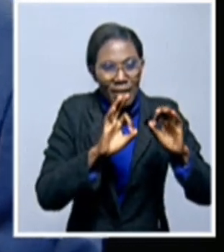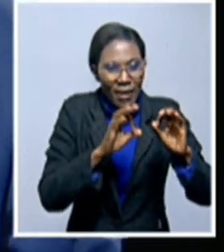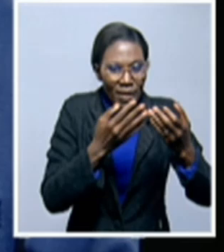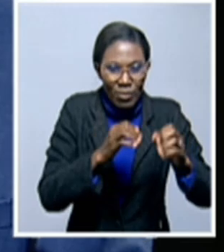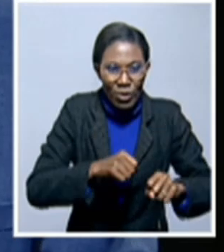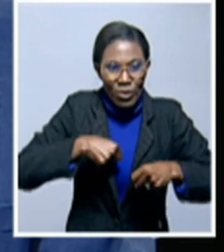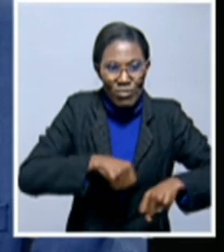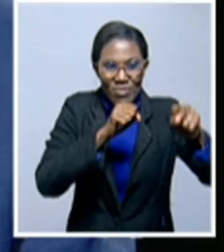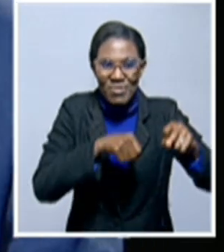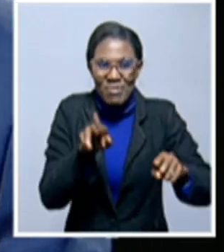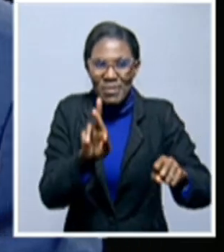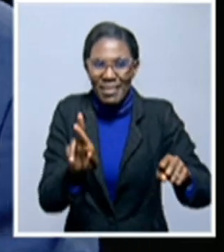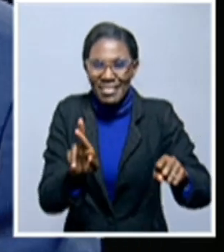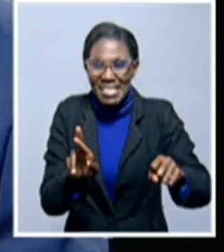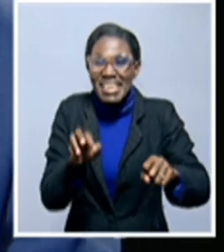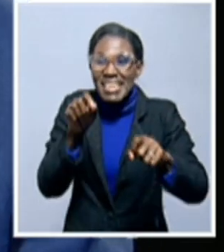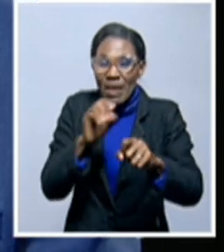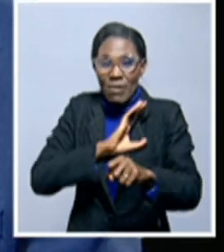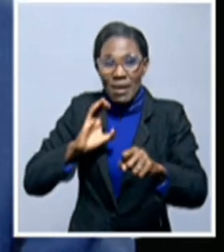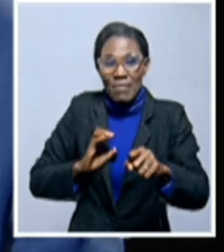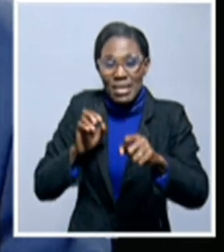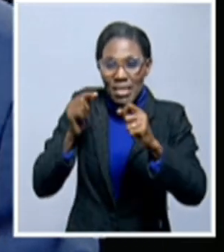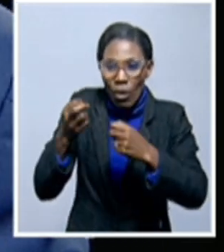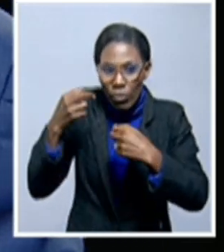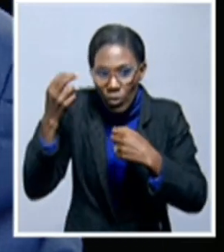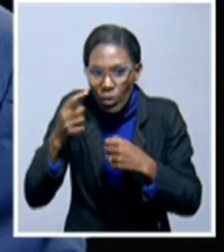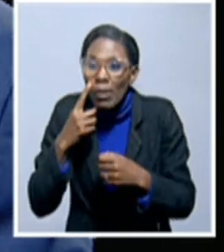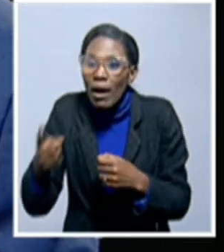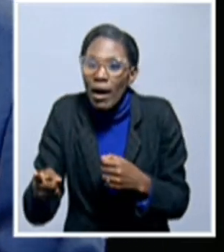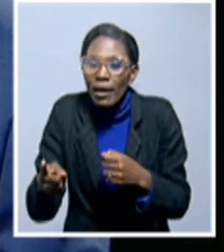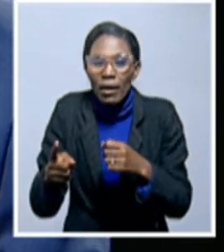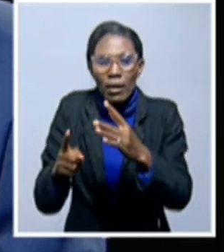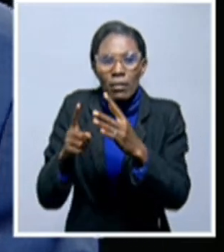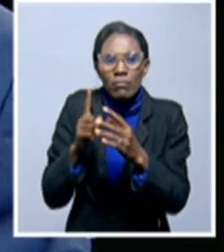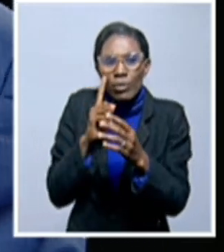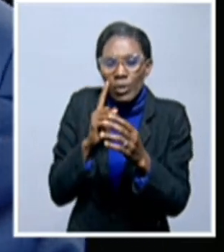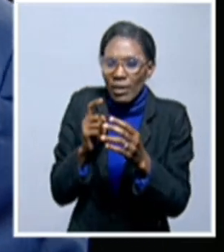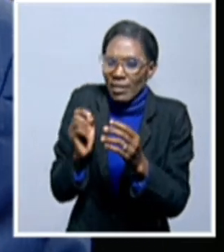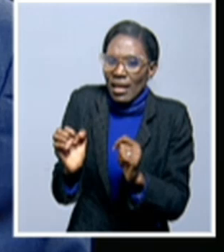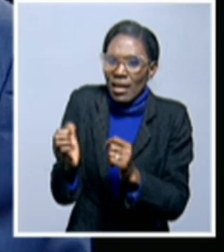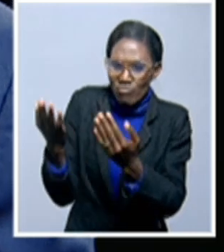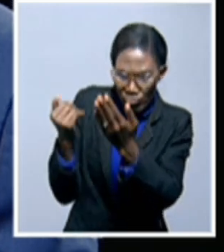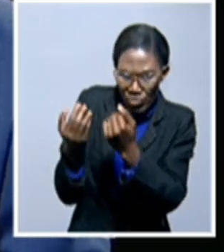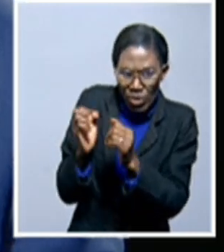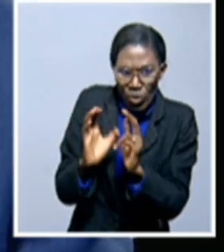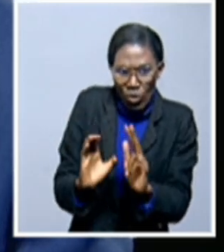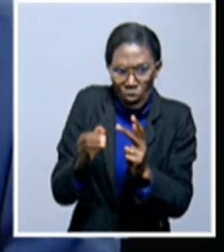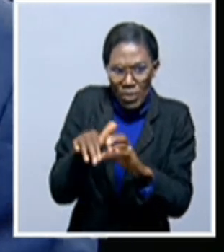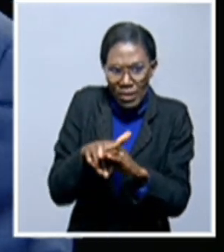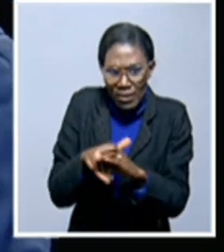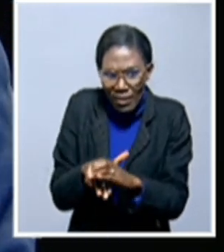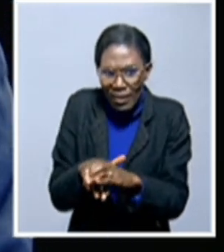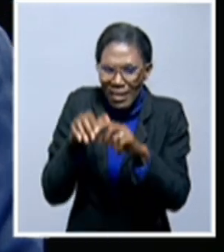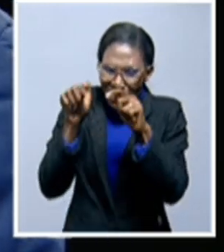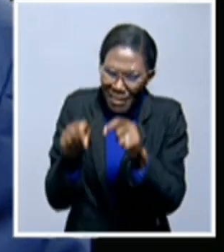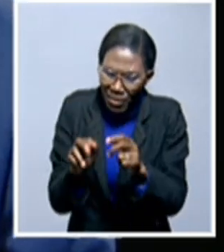region. So basically what they do, they go out into the region because those motions are actually referred to the Parliamentary Standing Committee for the committees actually to carry